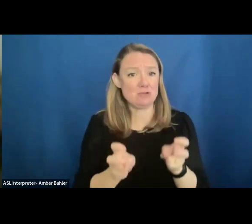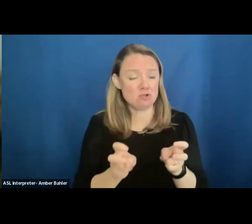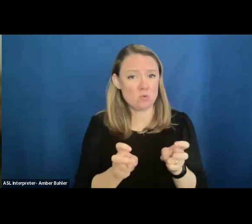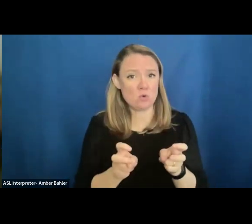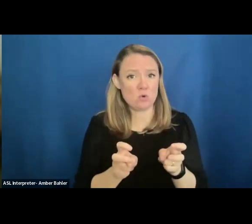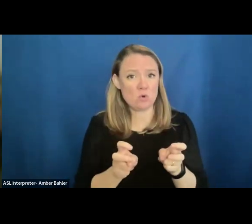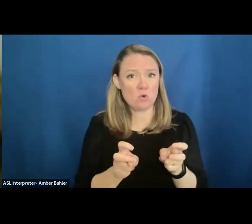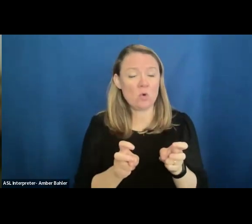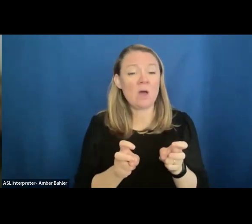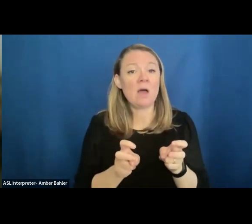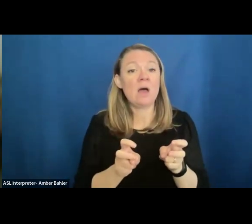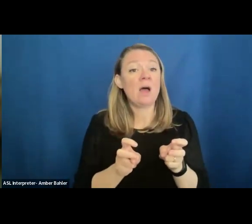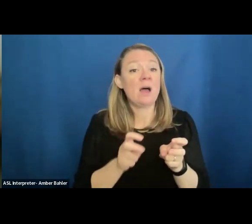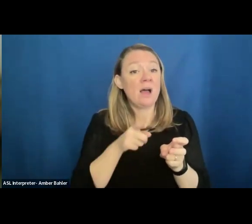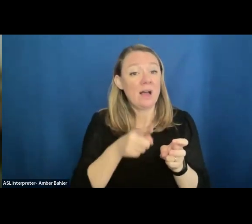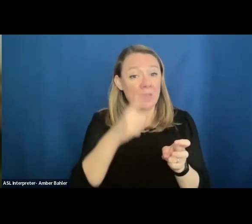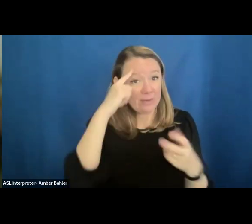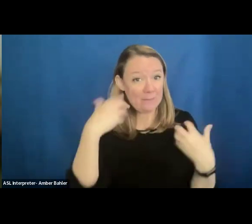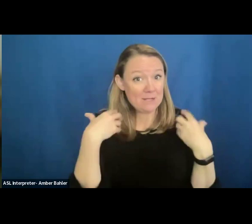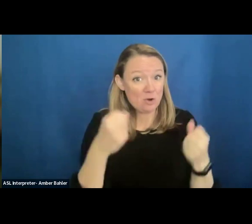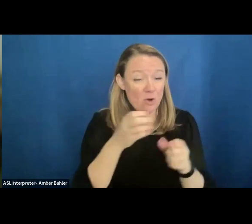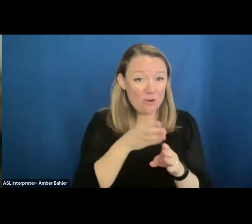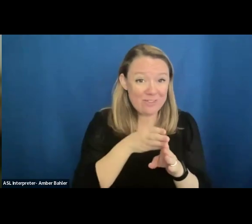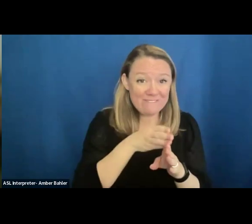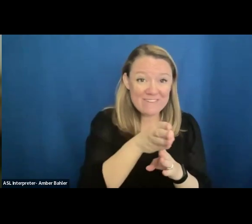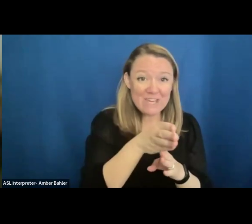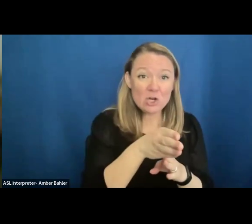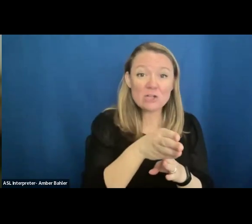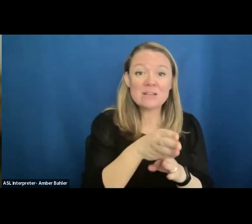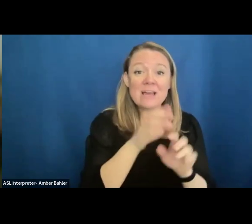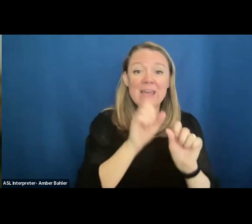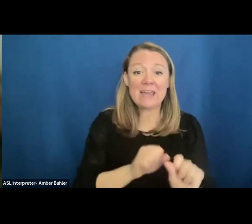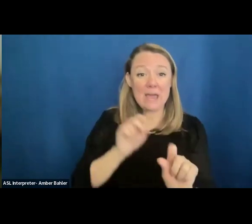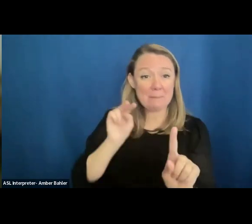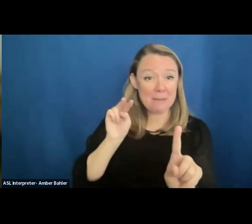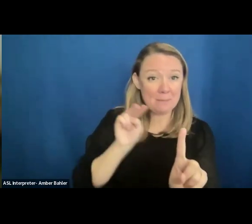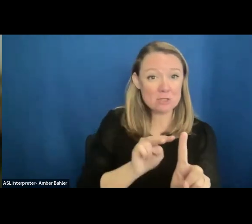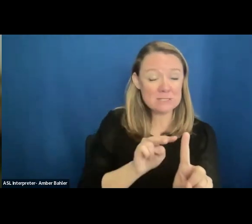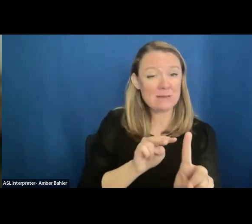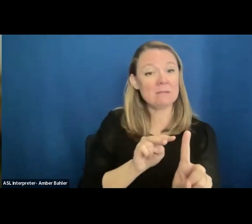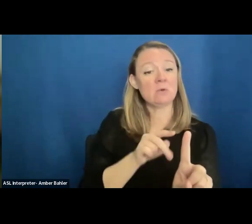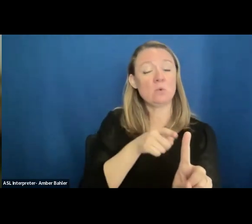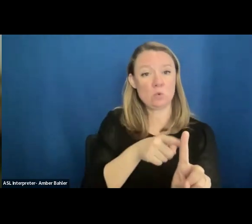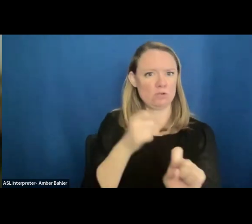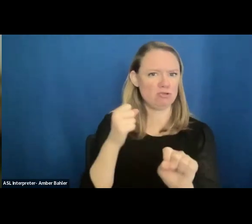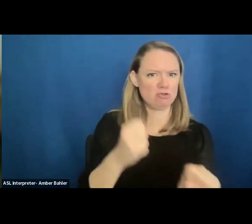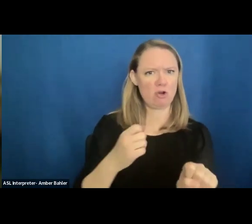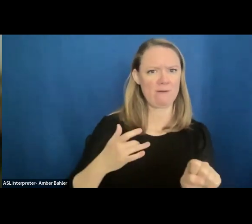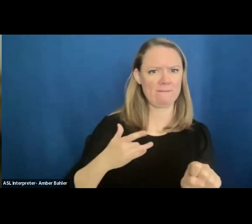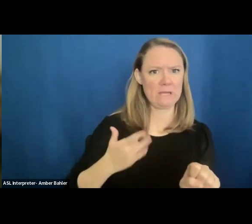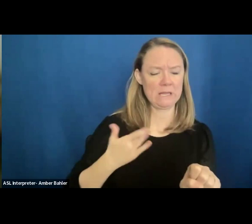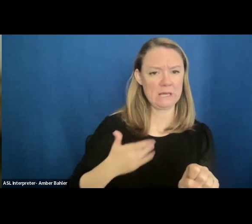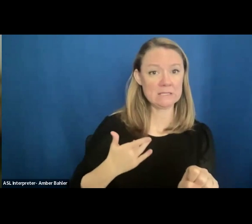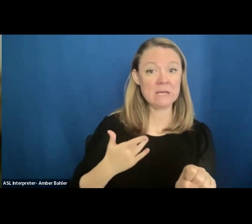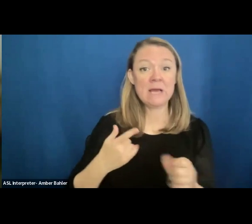or perceived as very feelings-based. And I think sometimes substance use is about